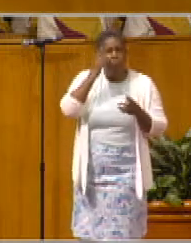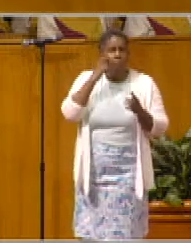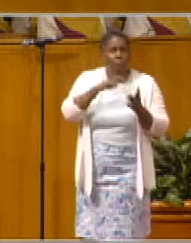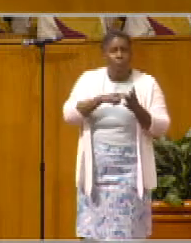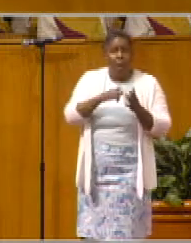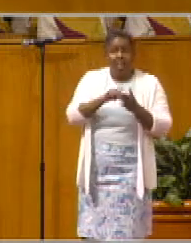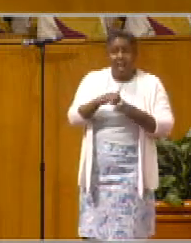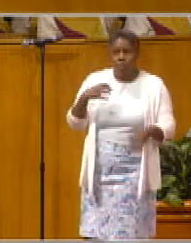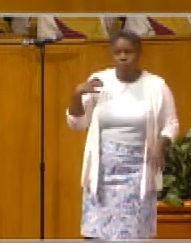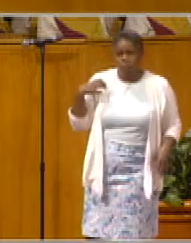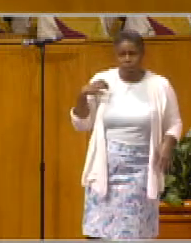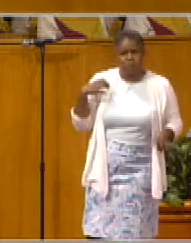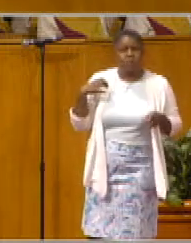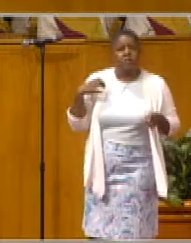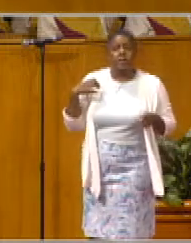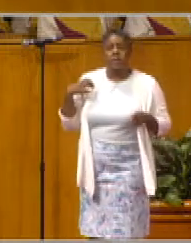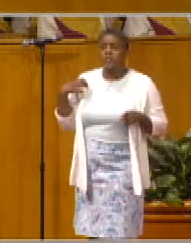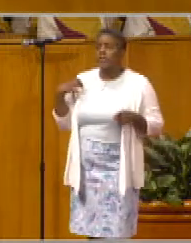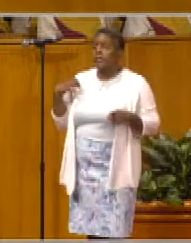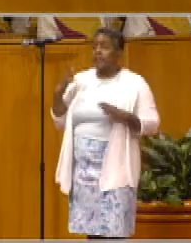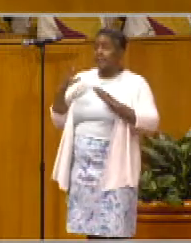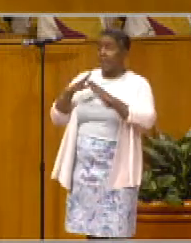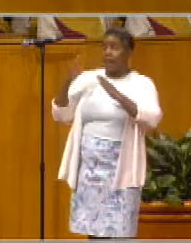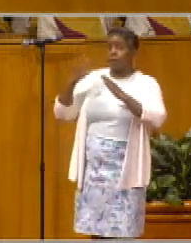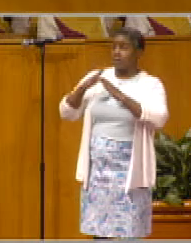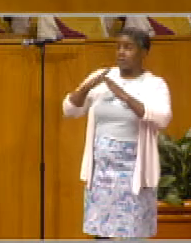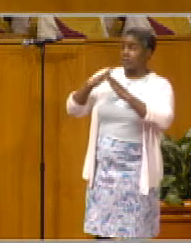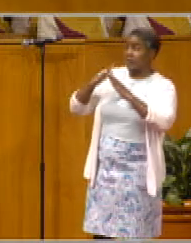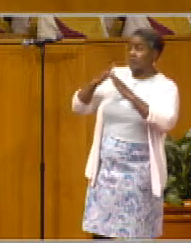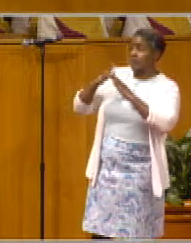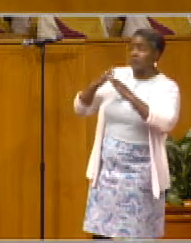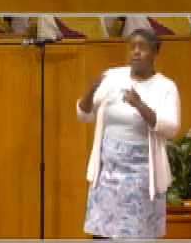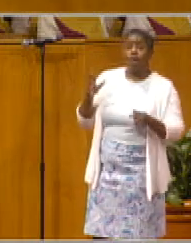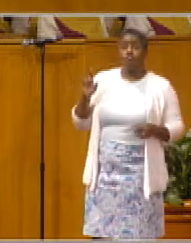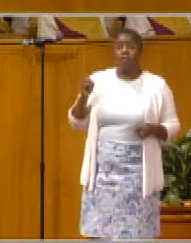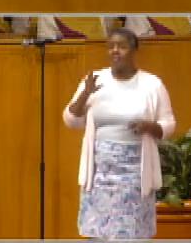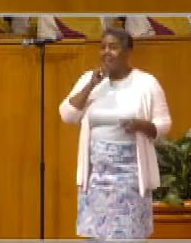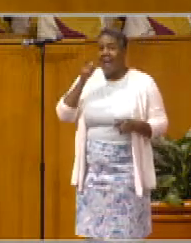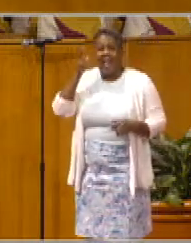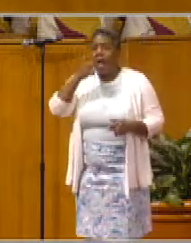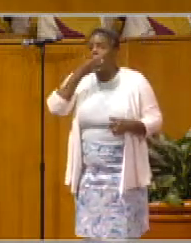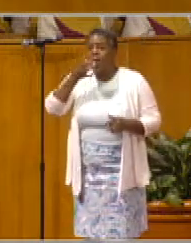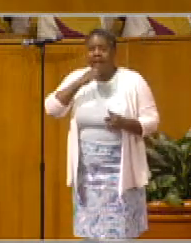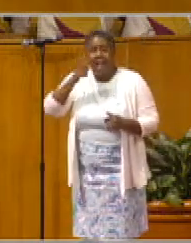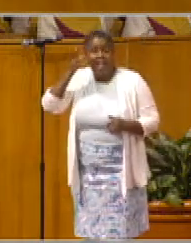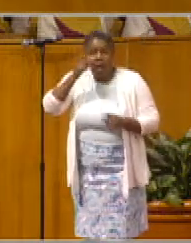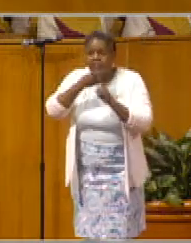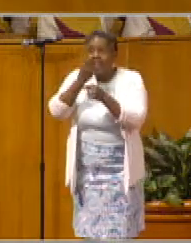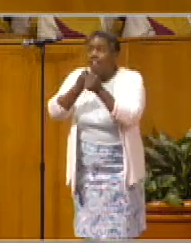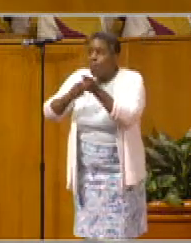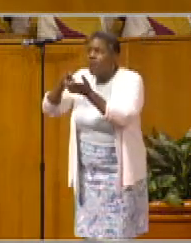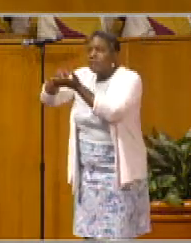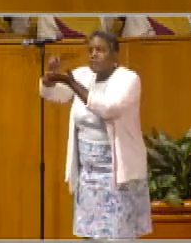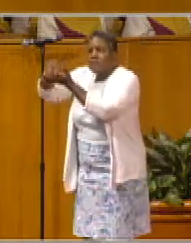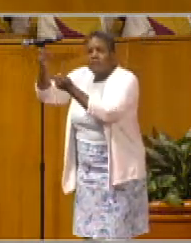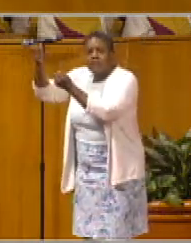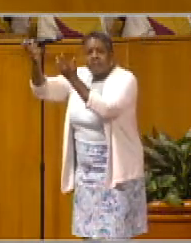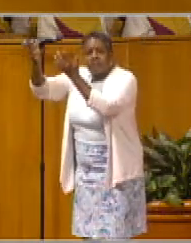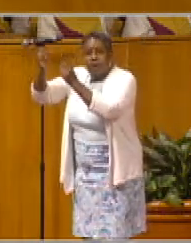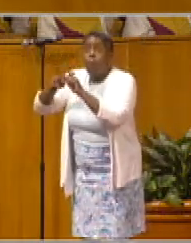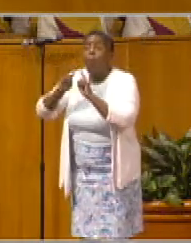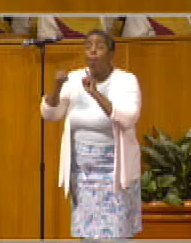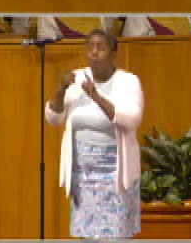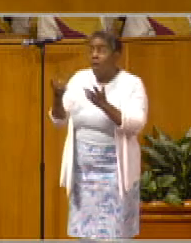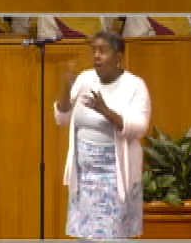our coach has been calling timeout. The ref didn't hear it because everybody was shouting. When the